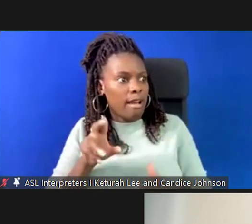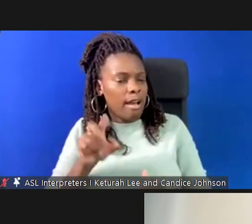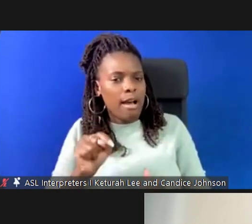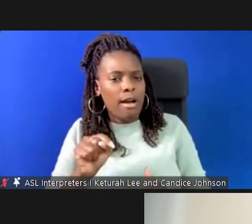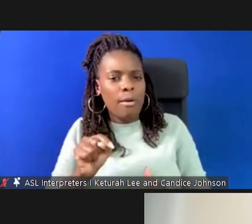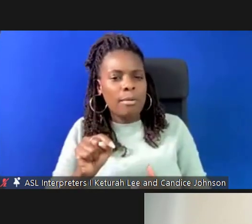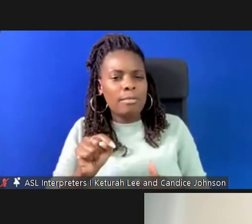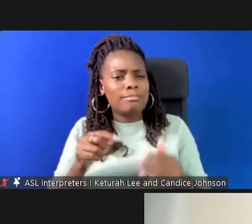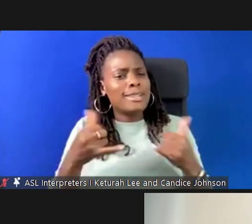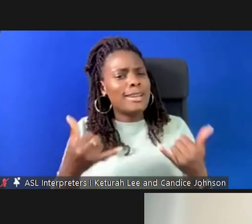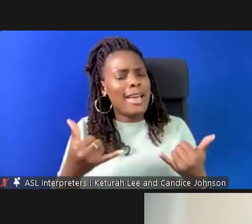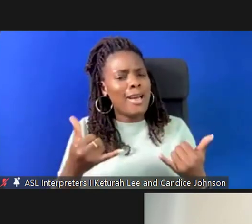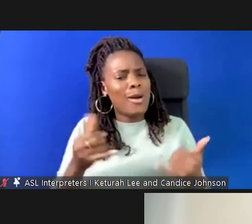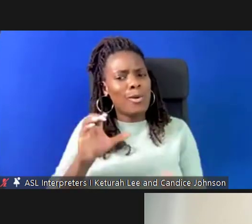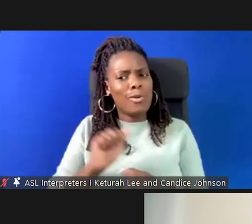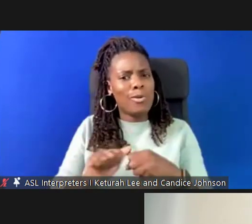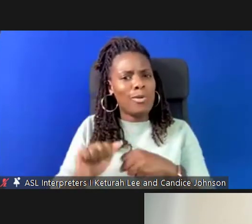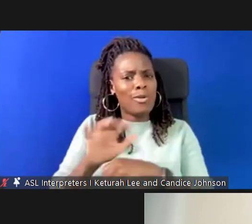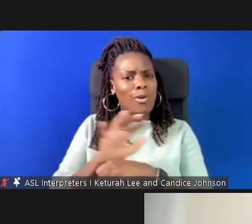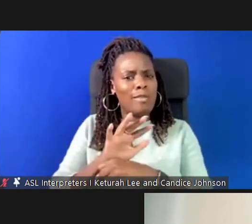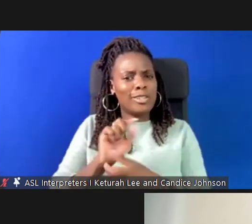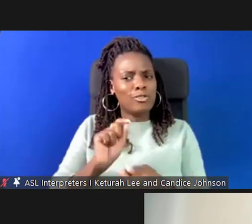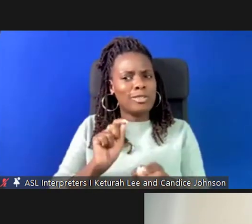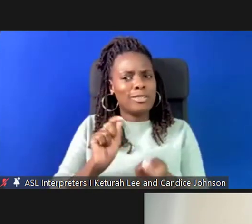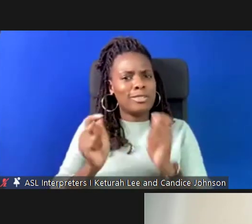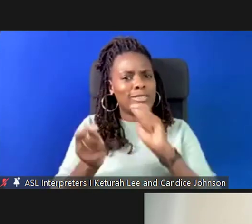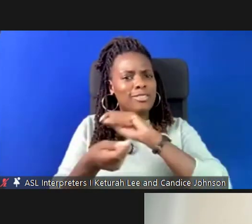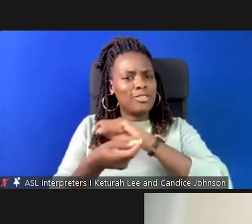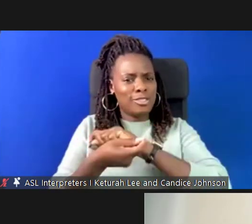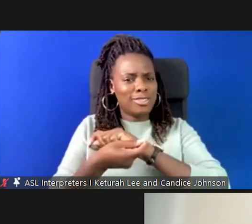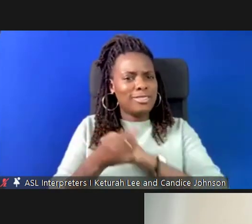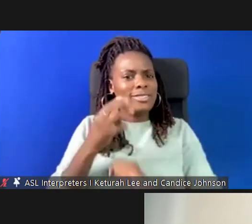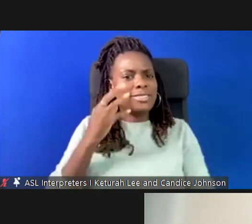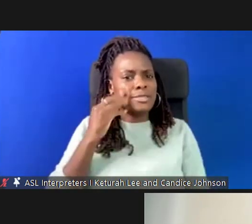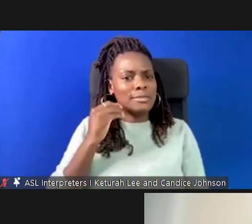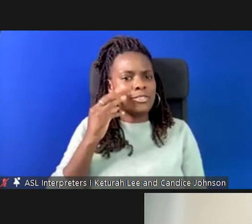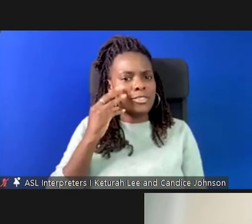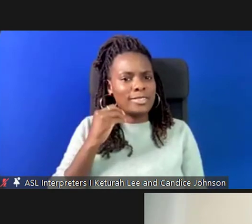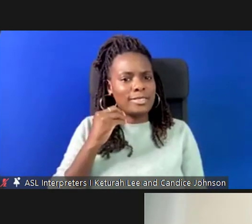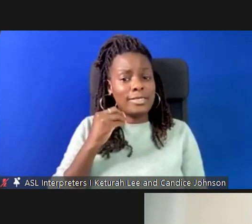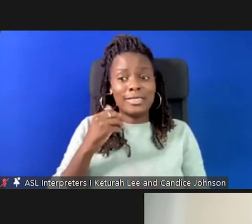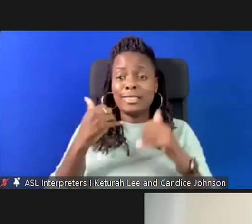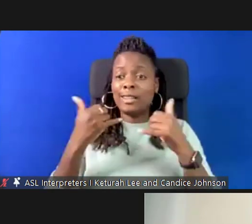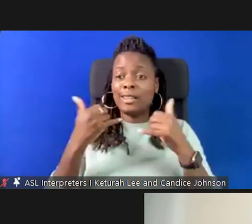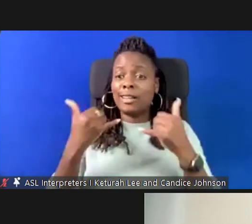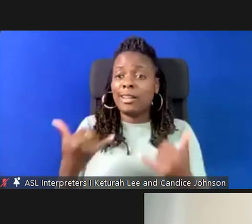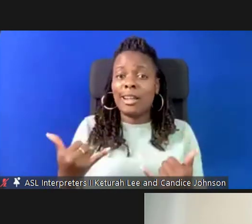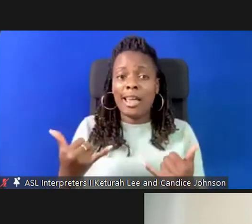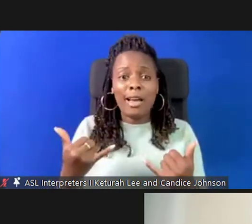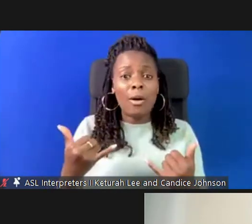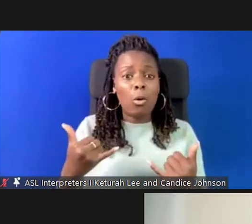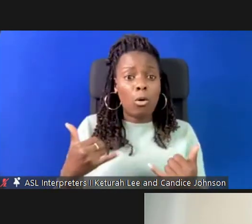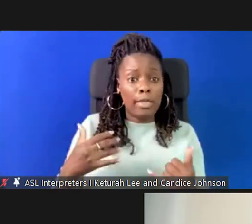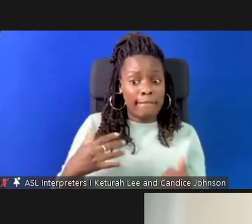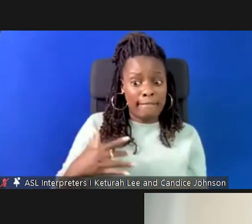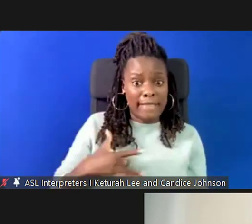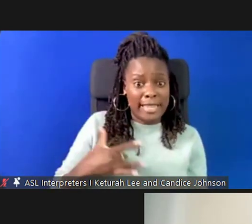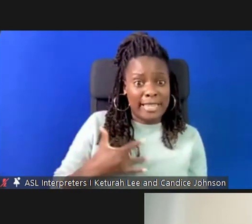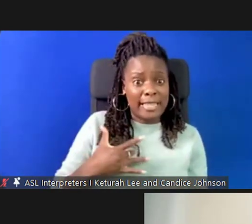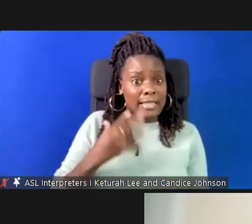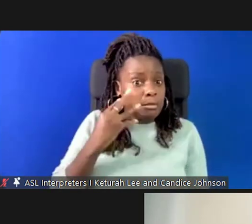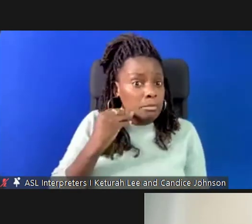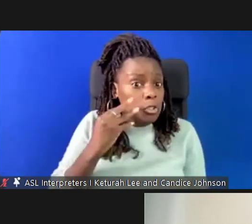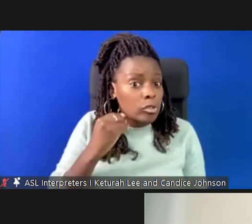probably changed a lot of these experiences, though. It's normalized a lot of experiences of loneliness,